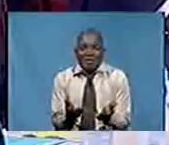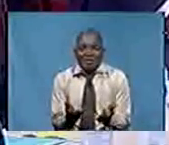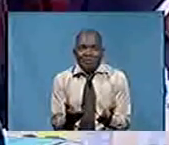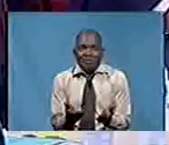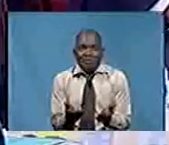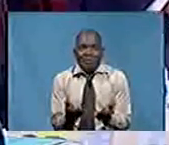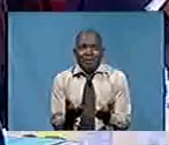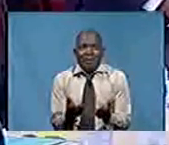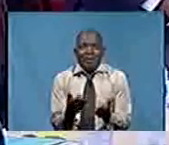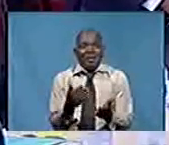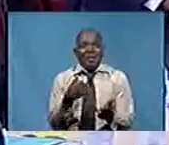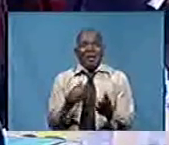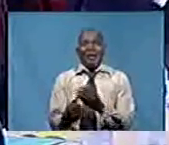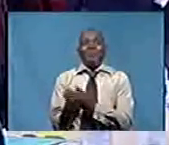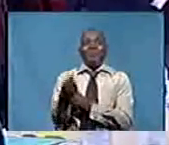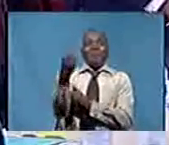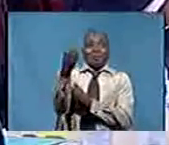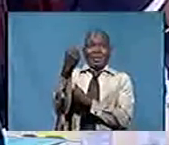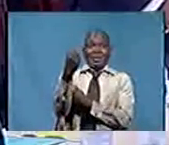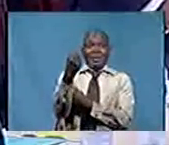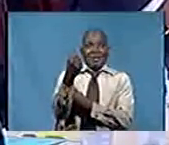has power to deal with contempt,